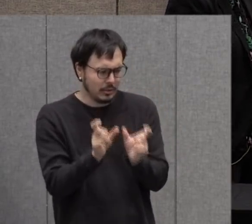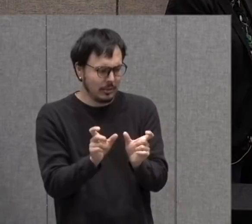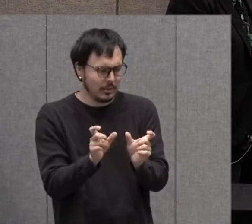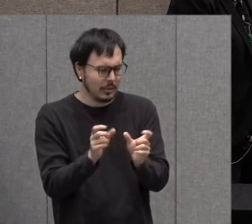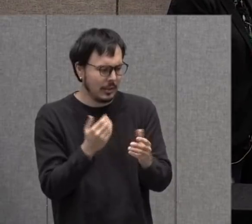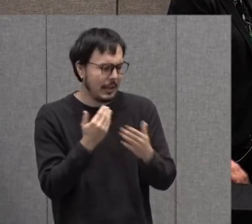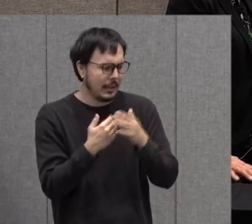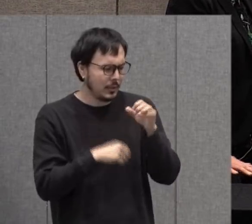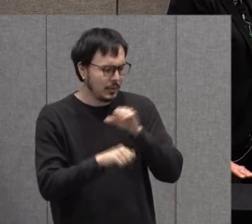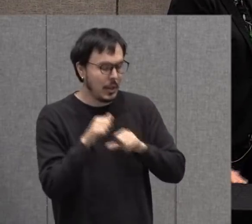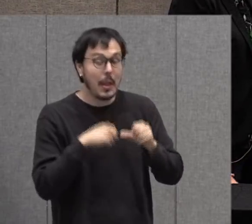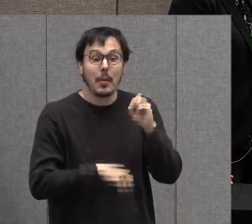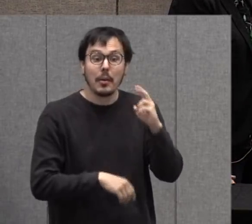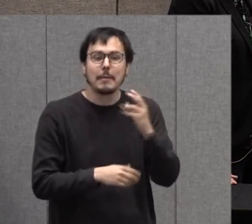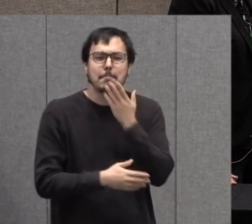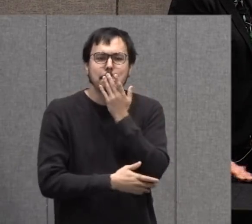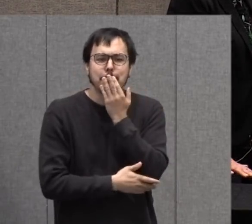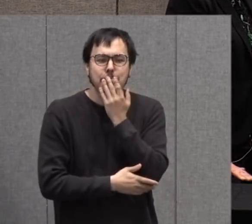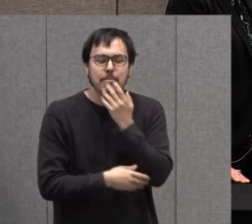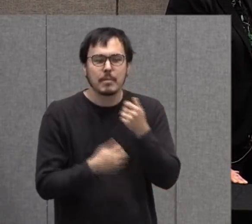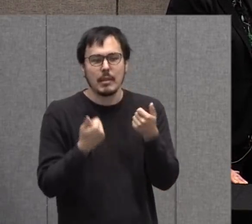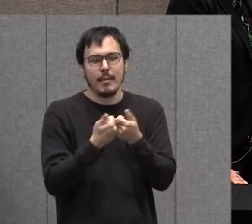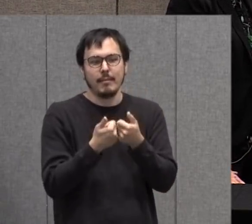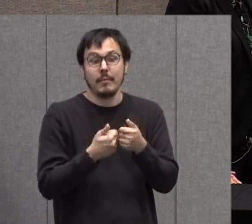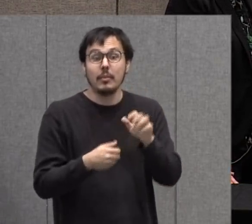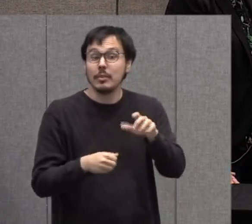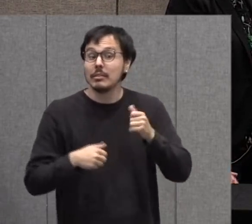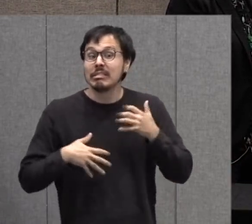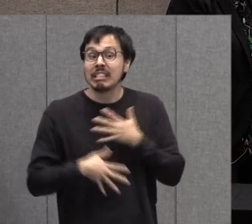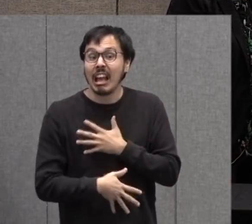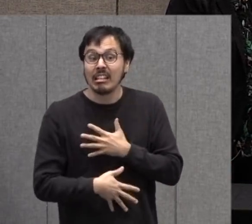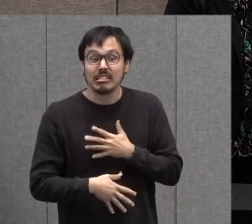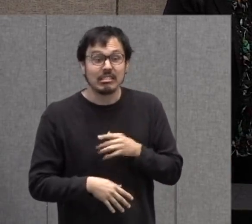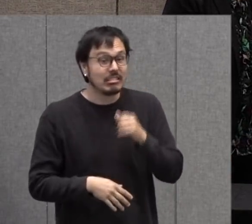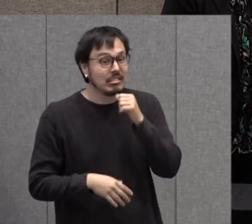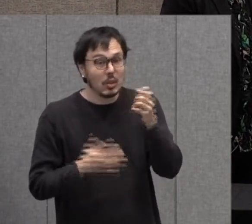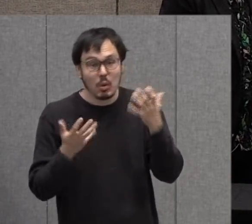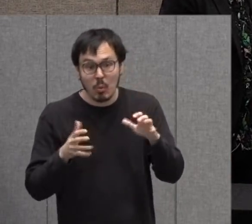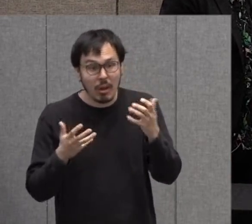Okay, this is going to be a hard one, so don't get scared. I'm ready. Okay, ready?